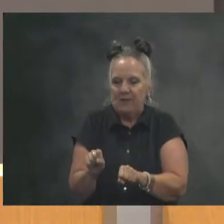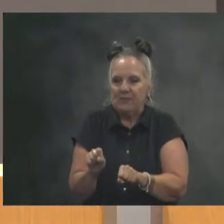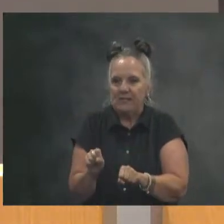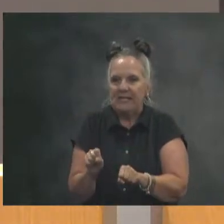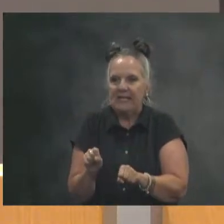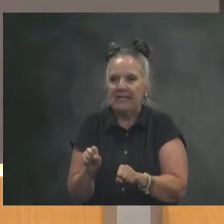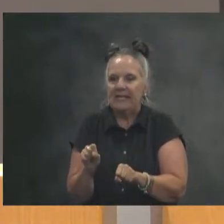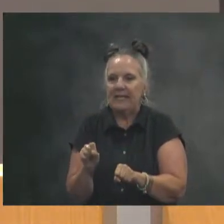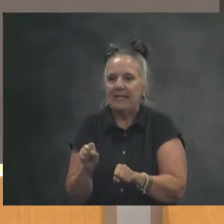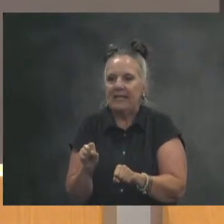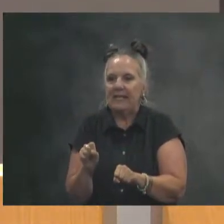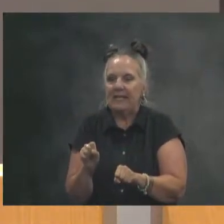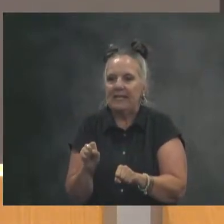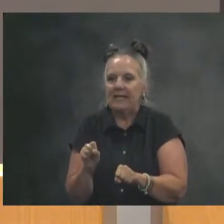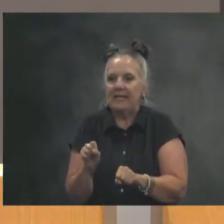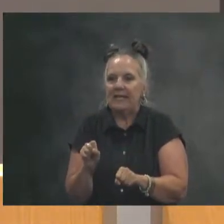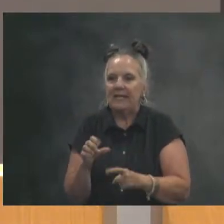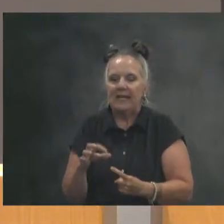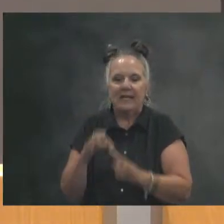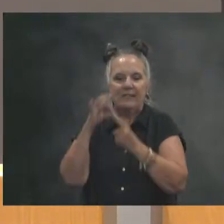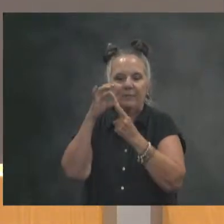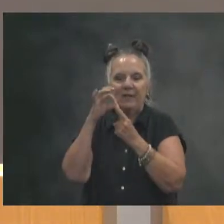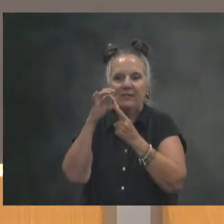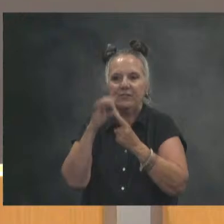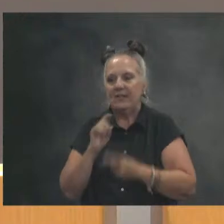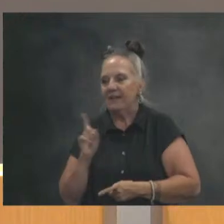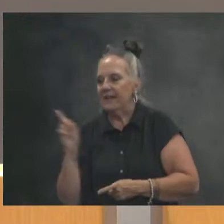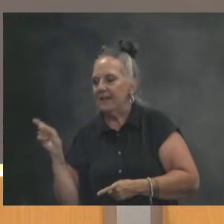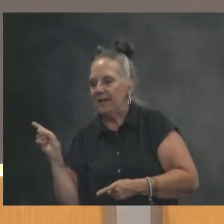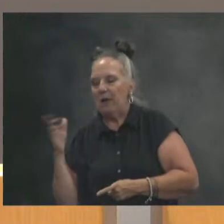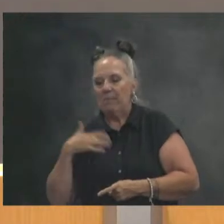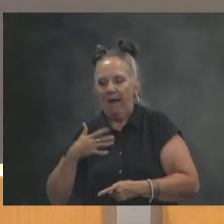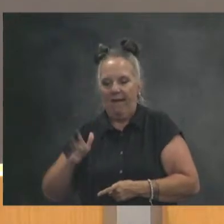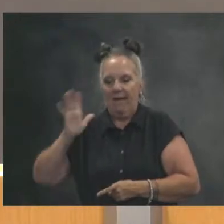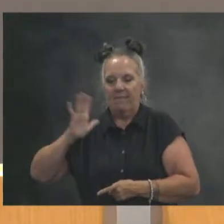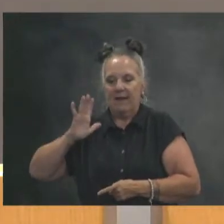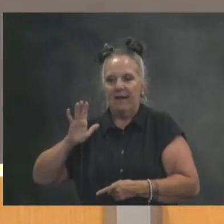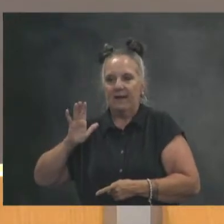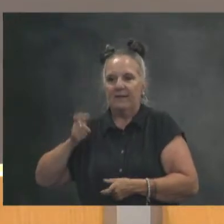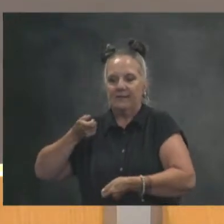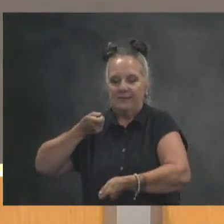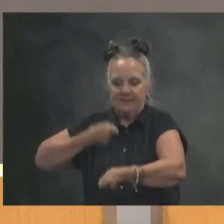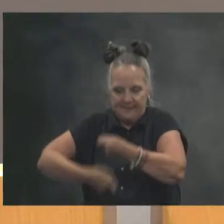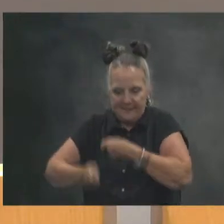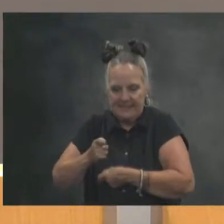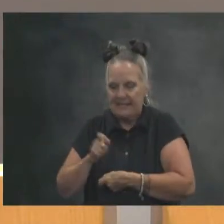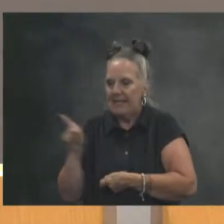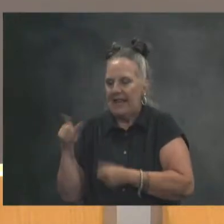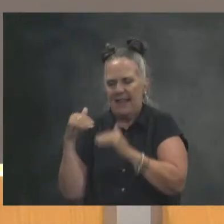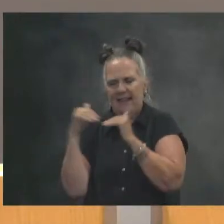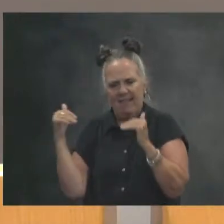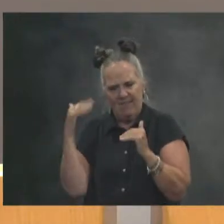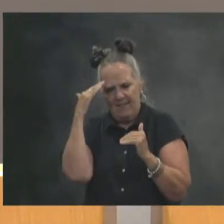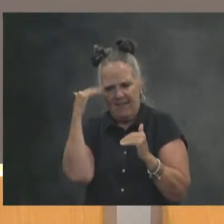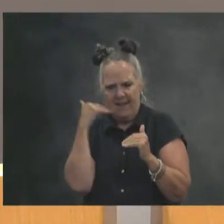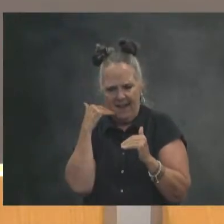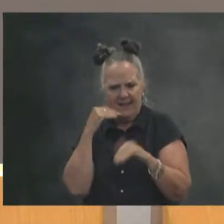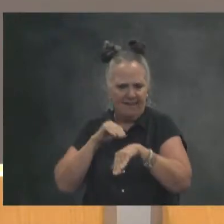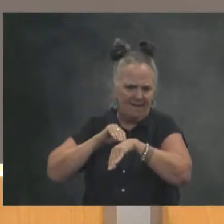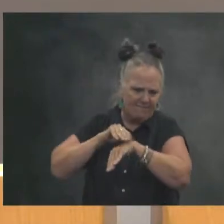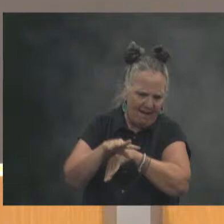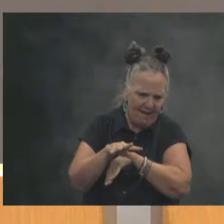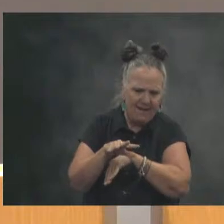Snyder. He has been so helpful, giving me level-headed advice and